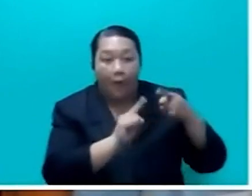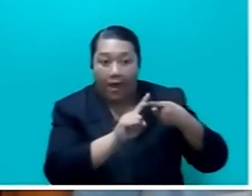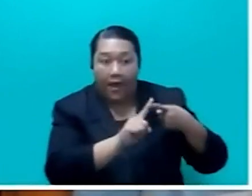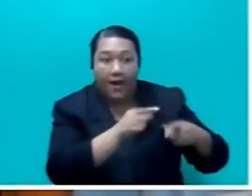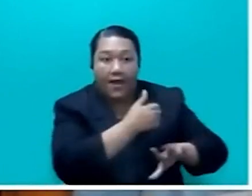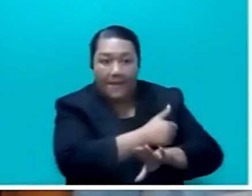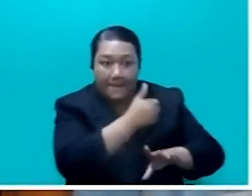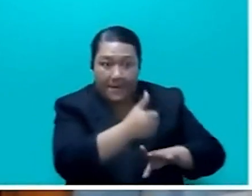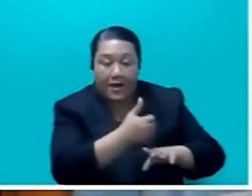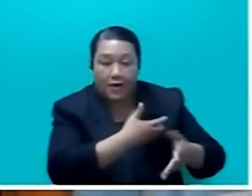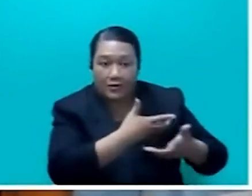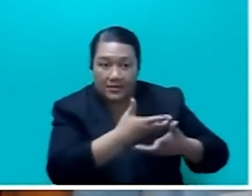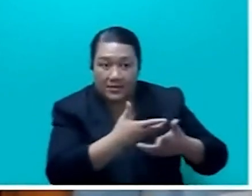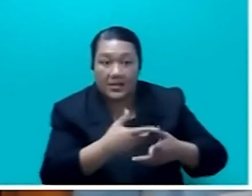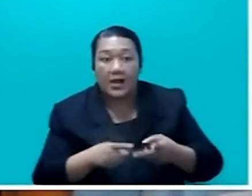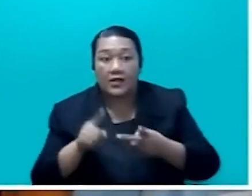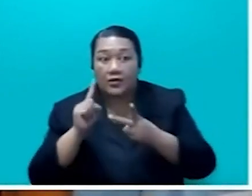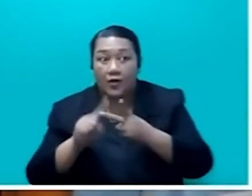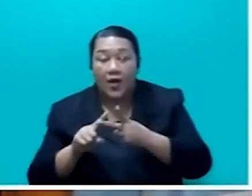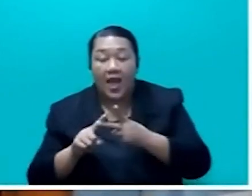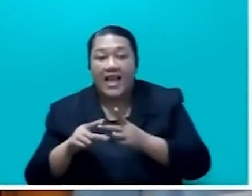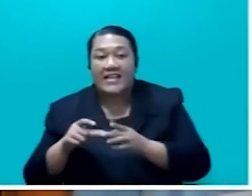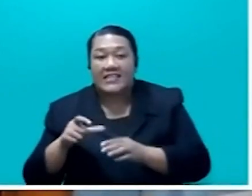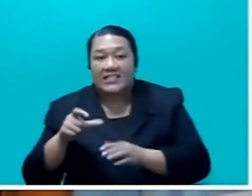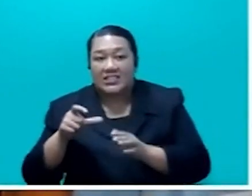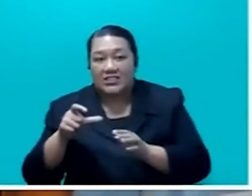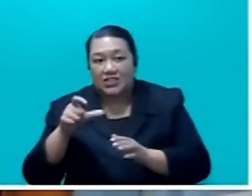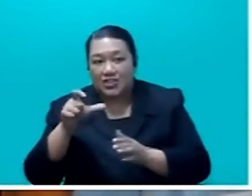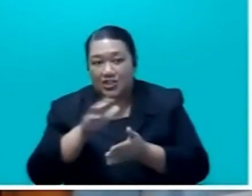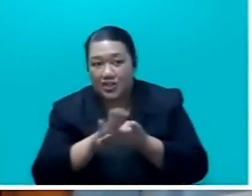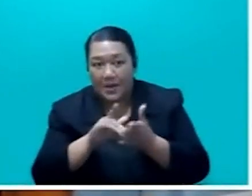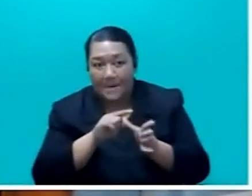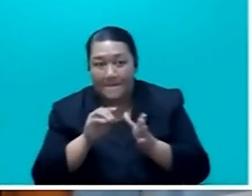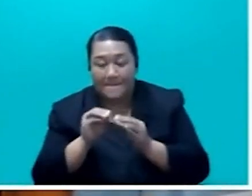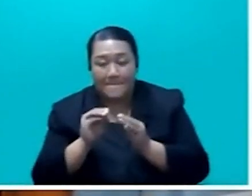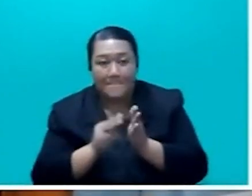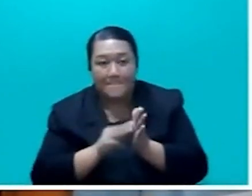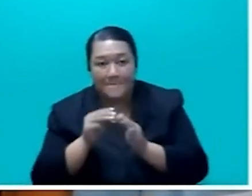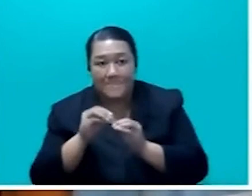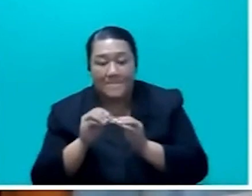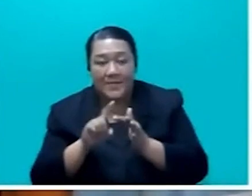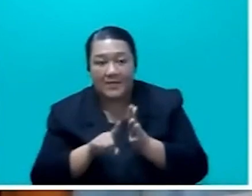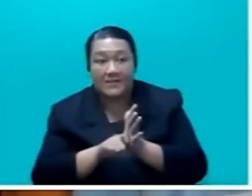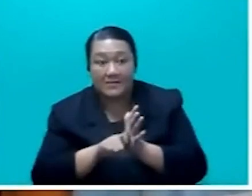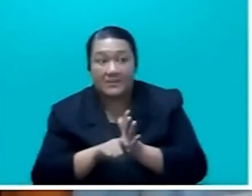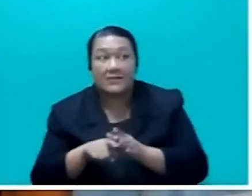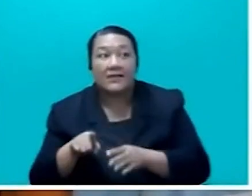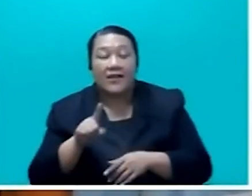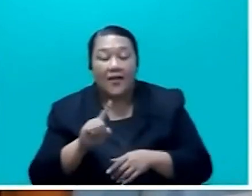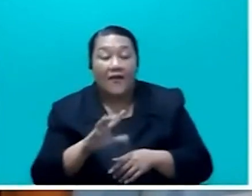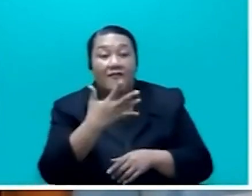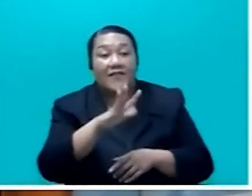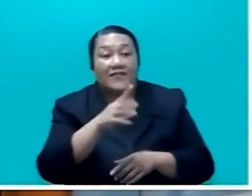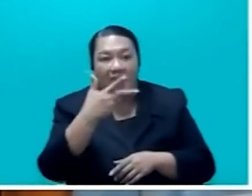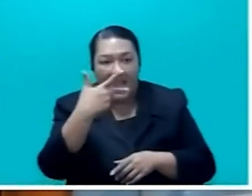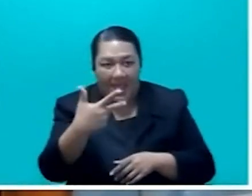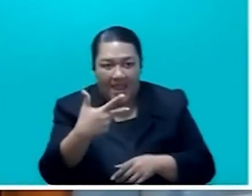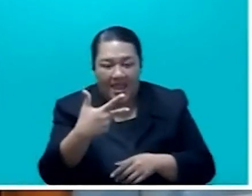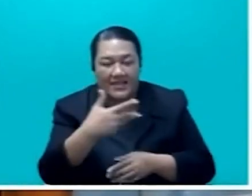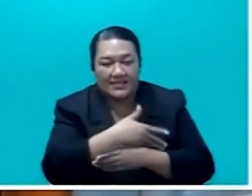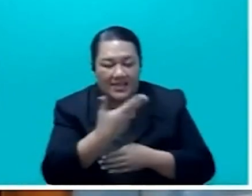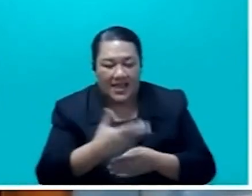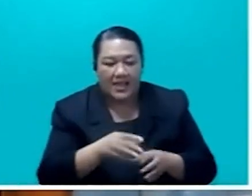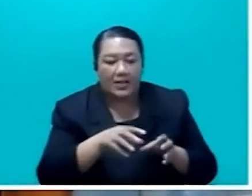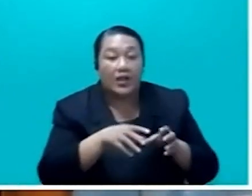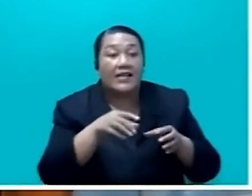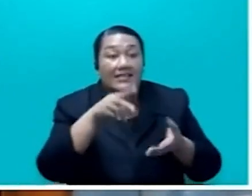it actually comes to the chambers. 51 actually allows 30 days. It goes to the Standing Order Committee. Standing Order Committee can go